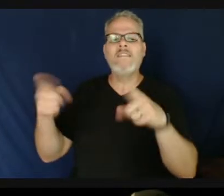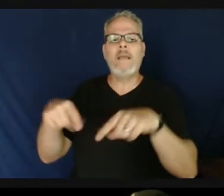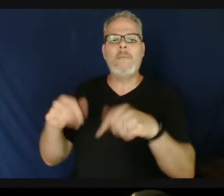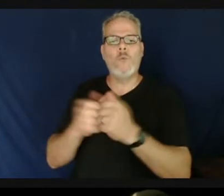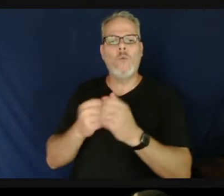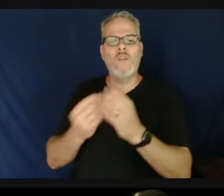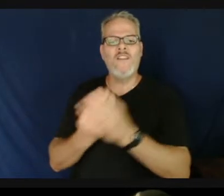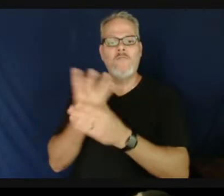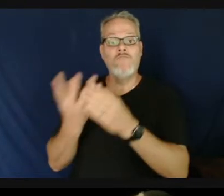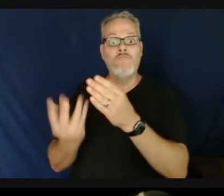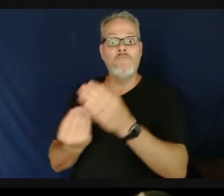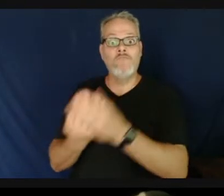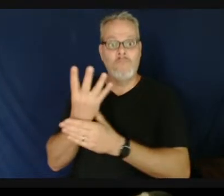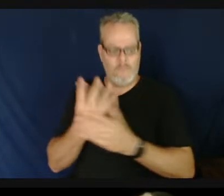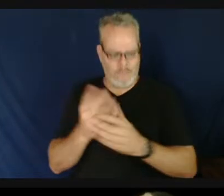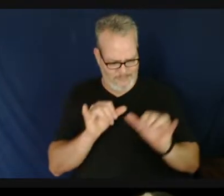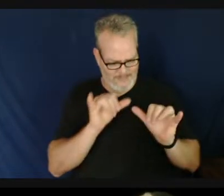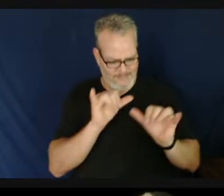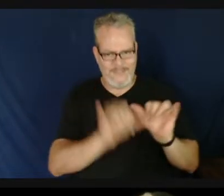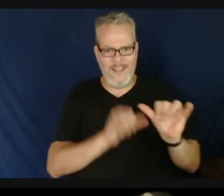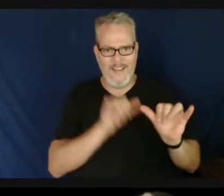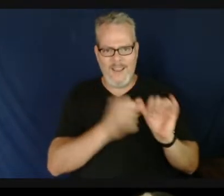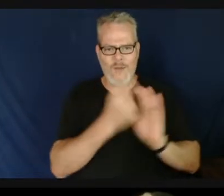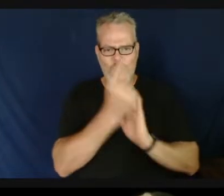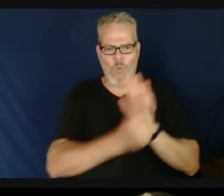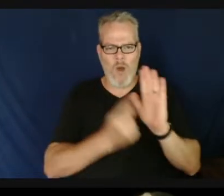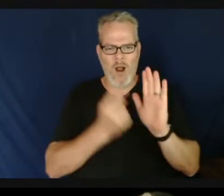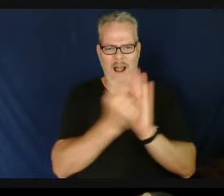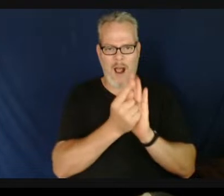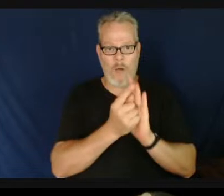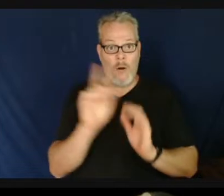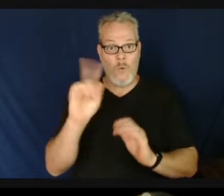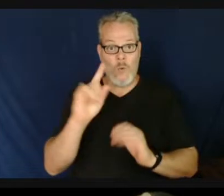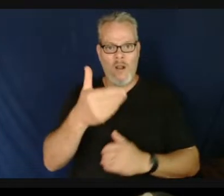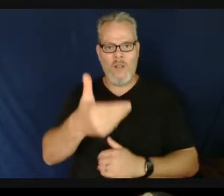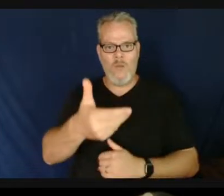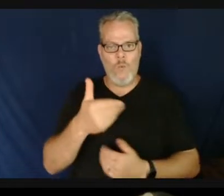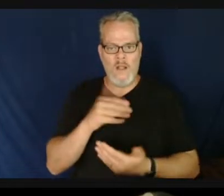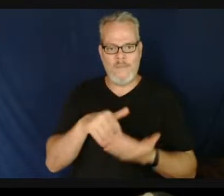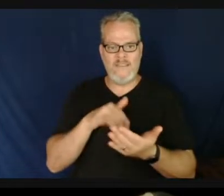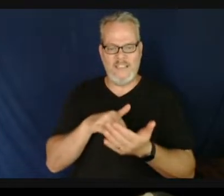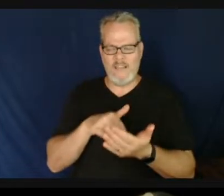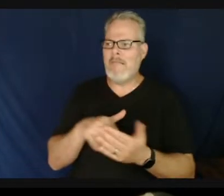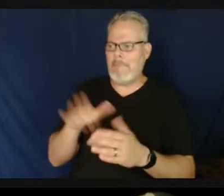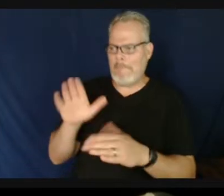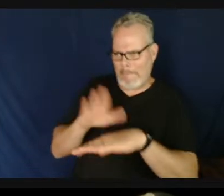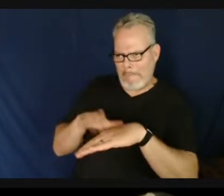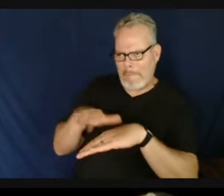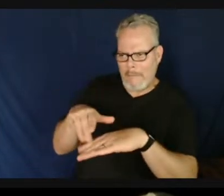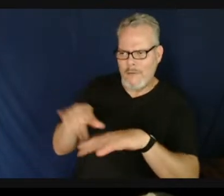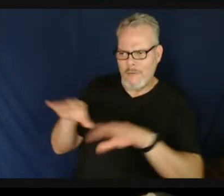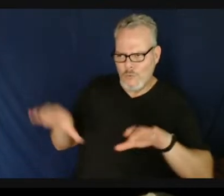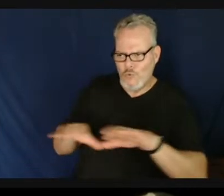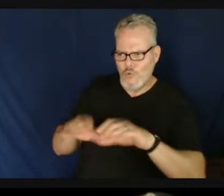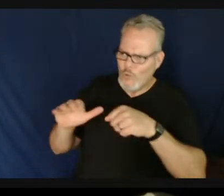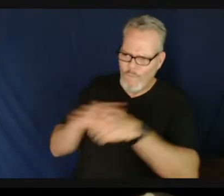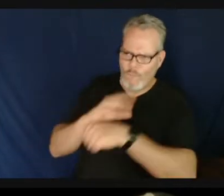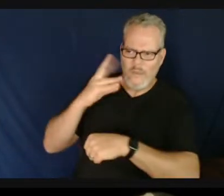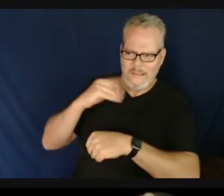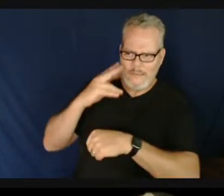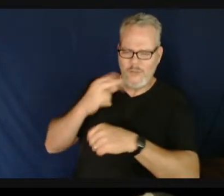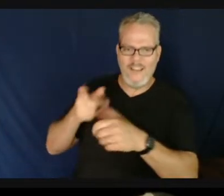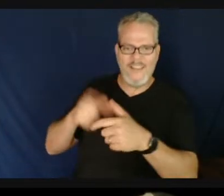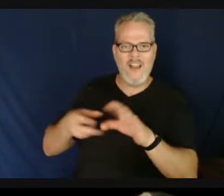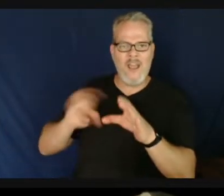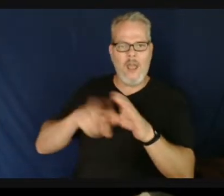an hour with one of these rangers. That's at the Kilauea Welcome Center. You should do the full experience and also take the Haleon bus up